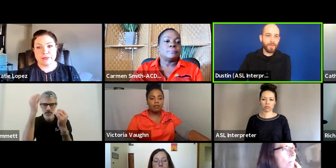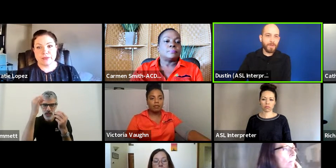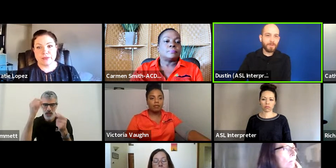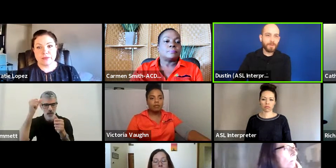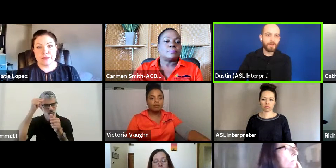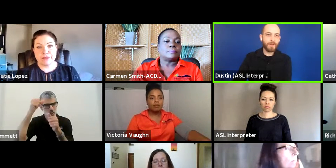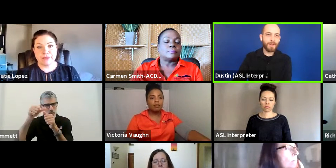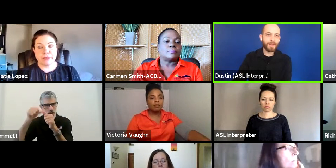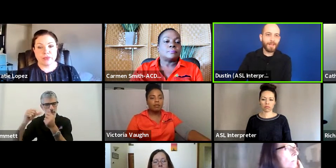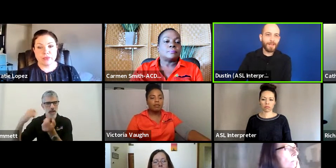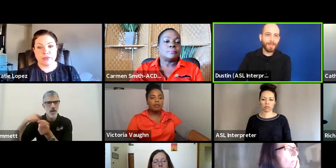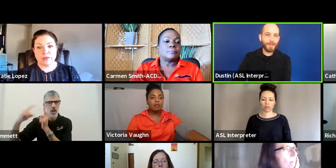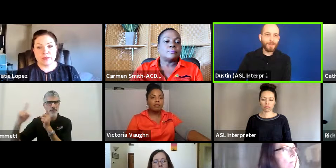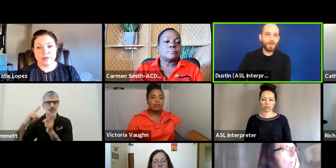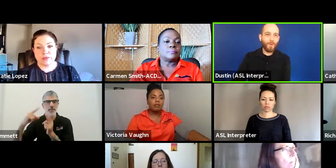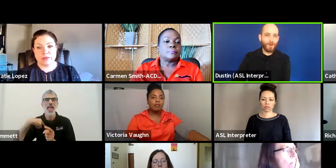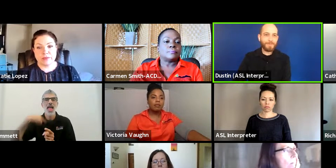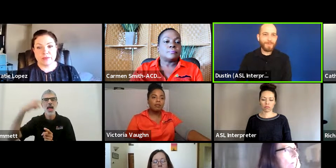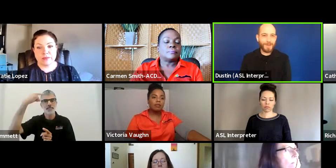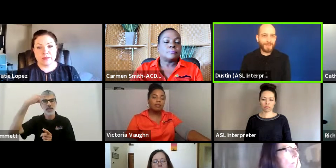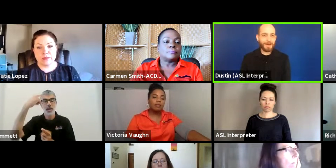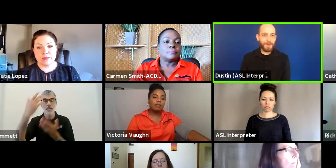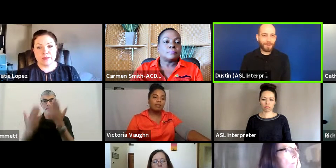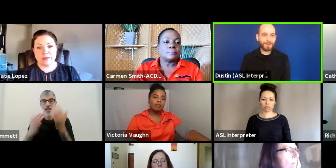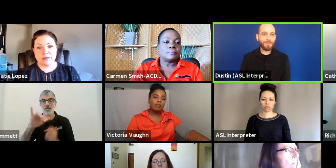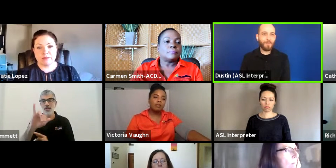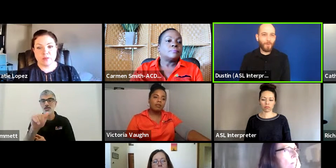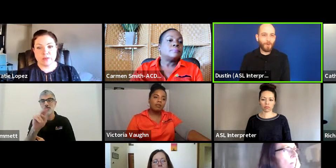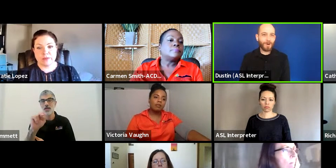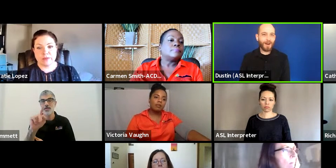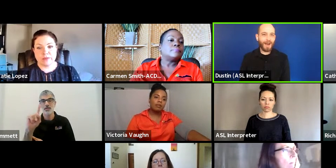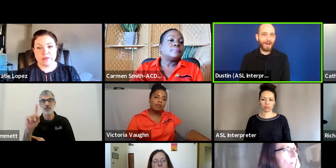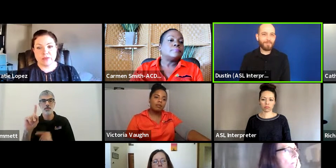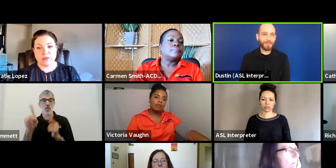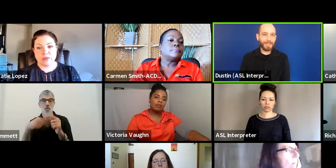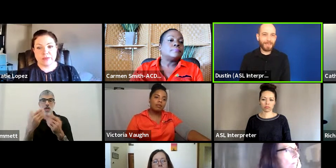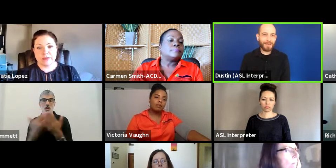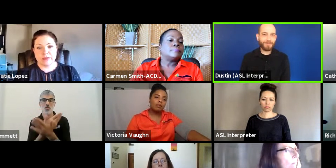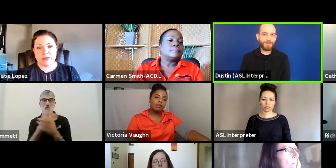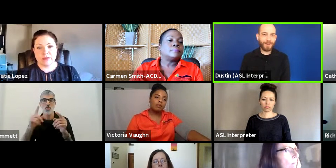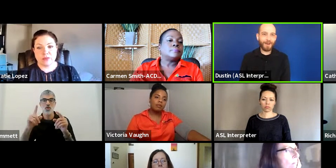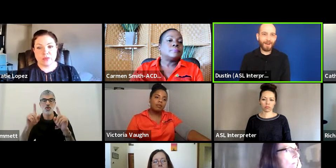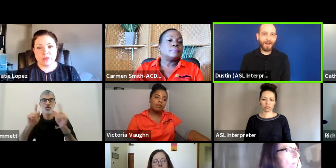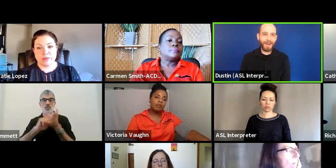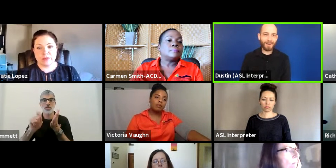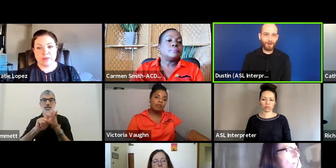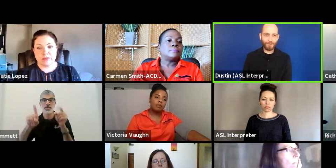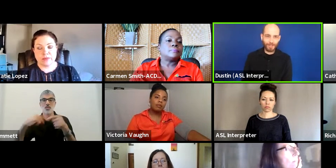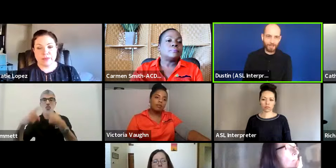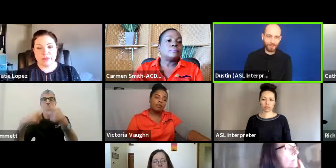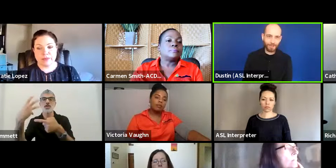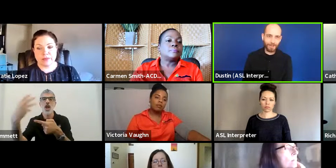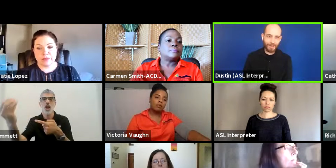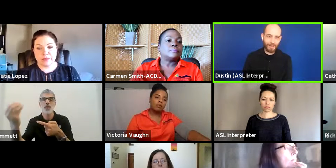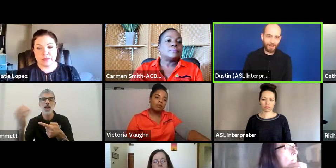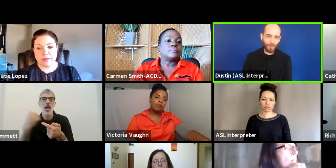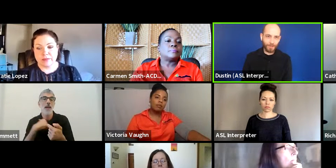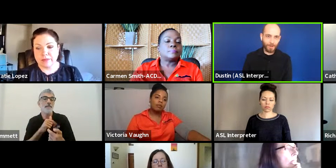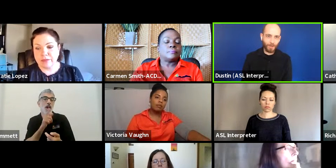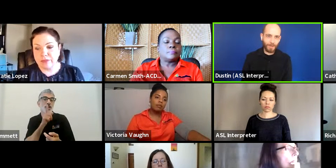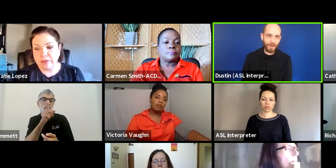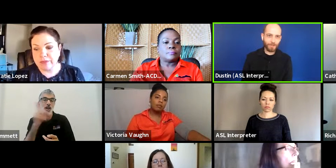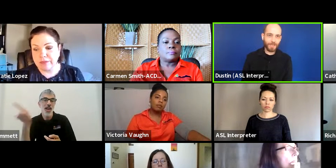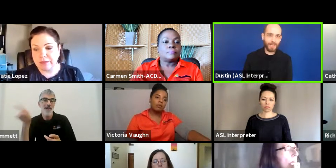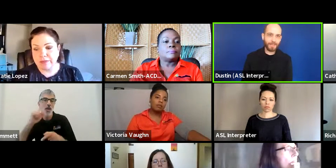This is Emmett. The more I'm thinking about it, the more I believe I had a conversation